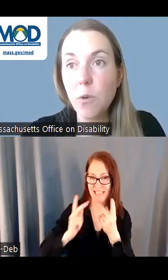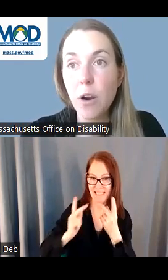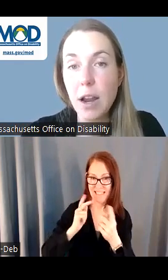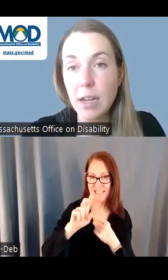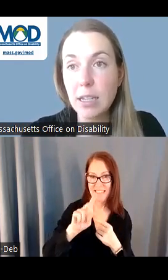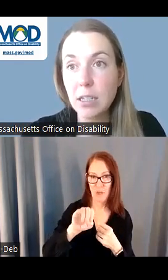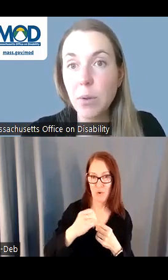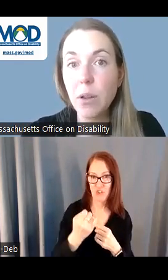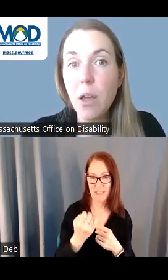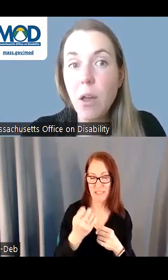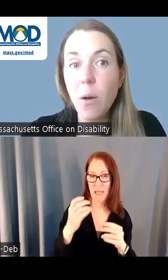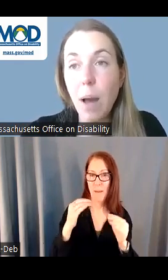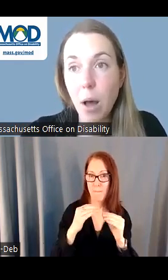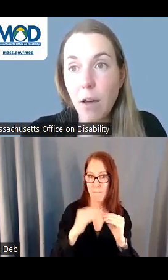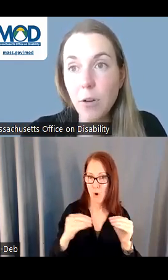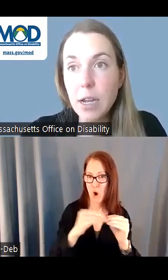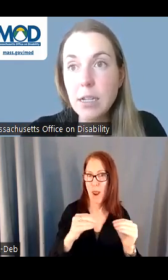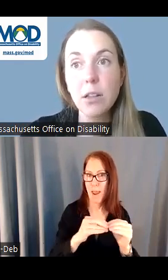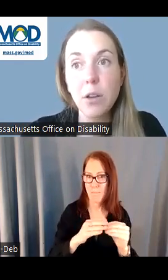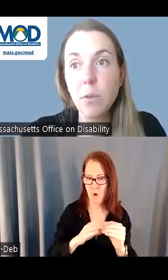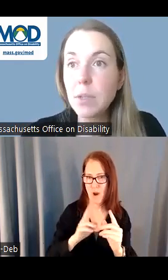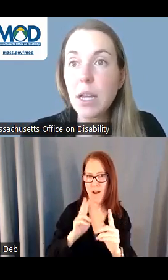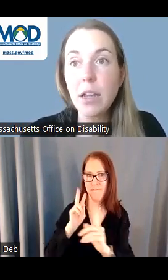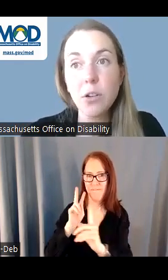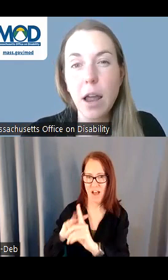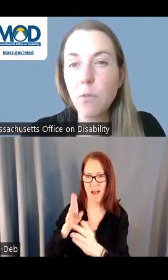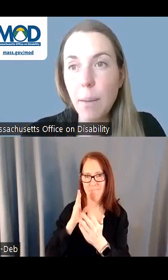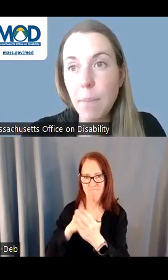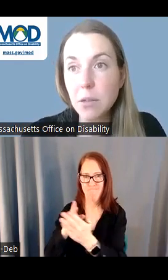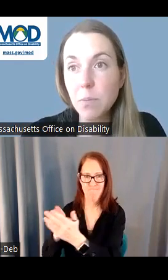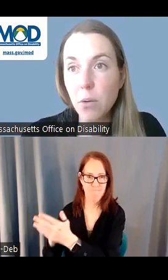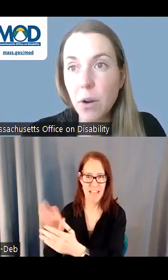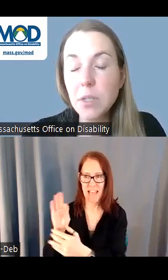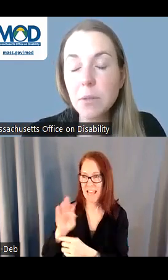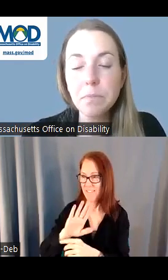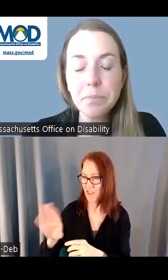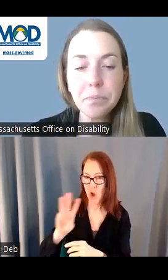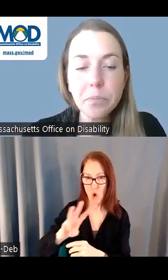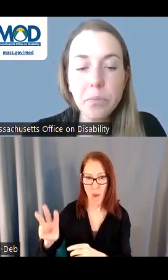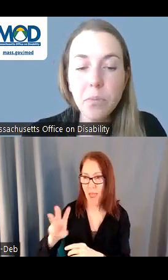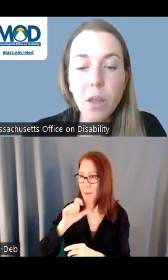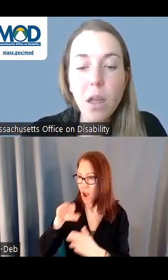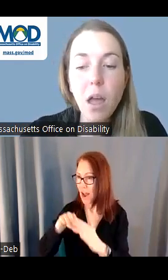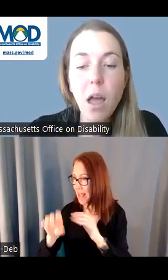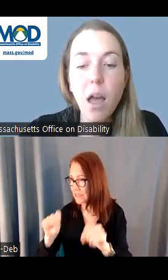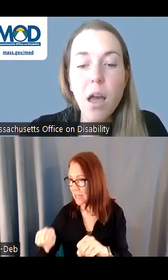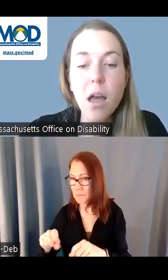entities for inaccessible web offerings, including websites or kind of web-based programs.